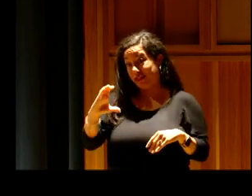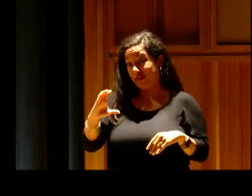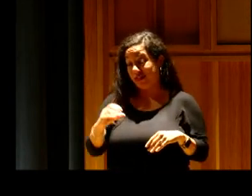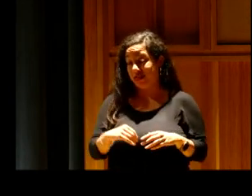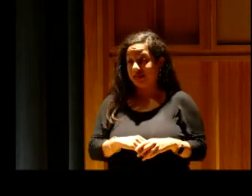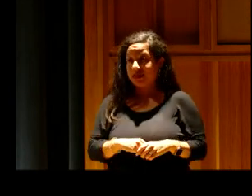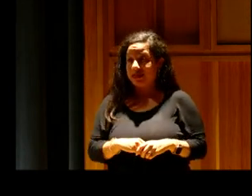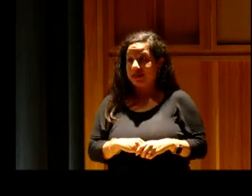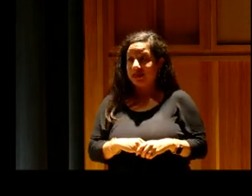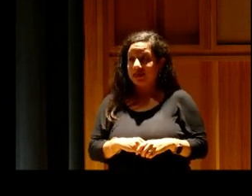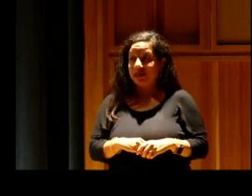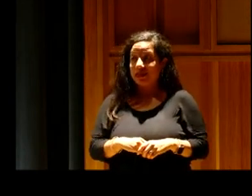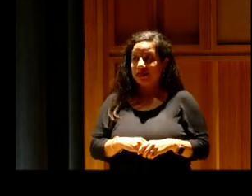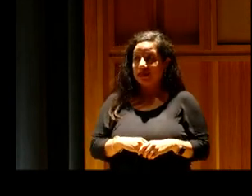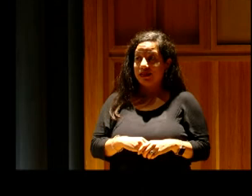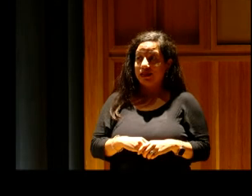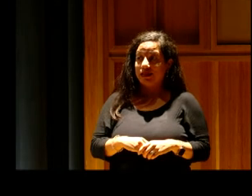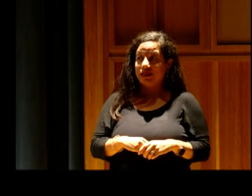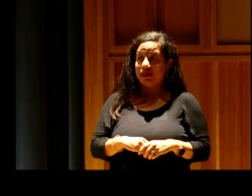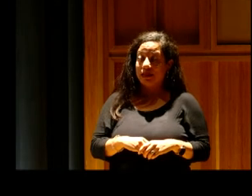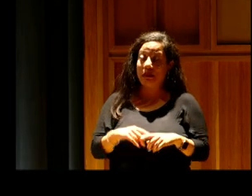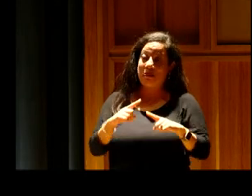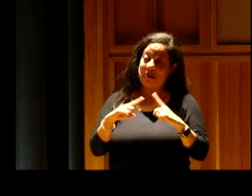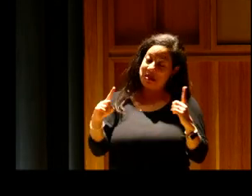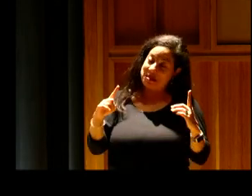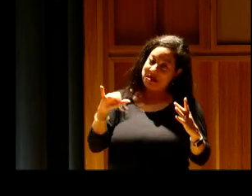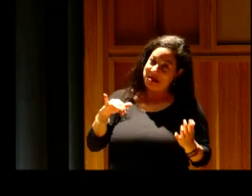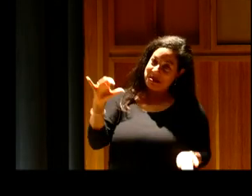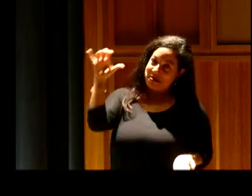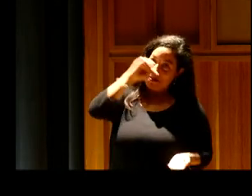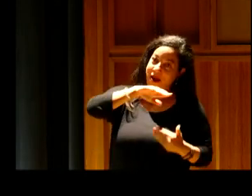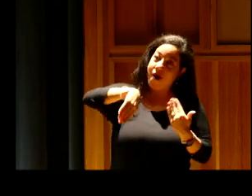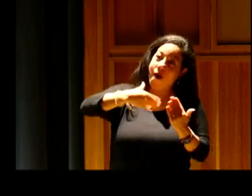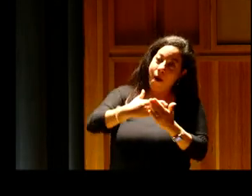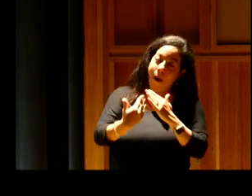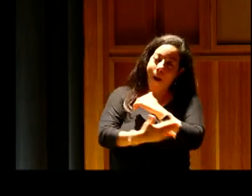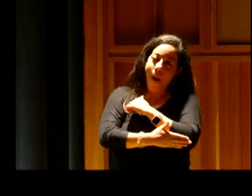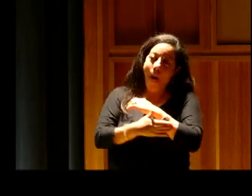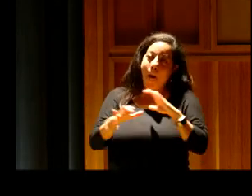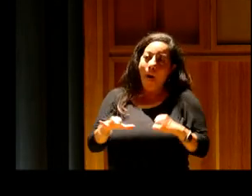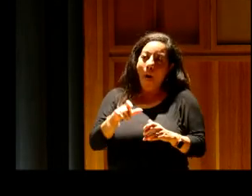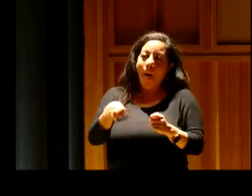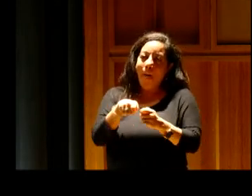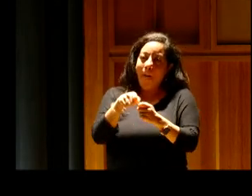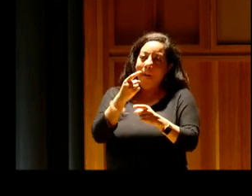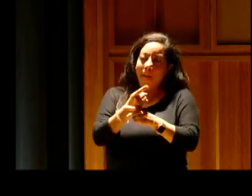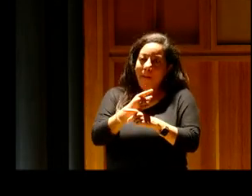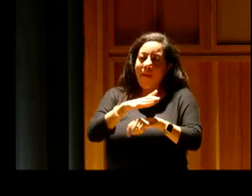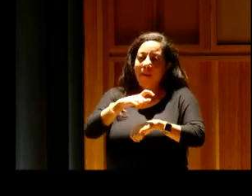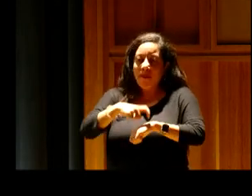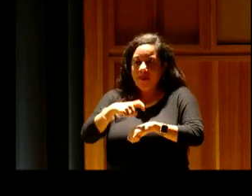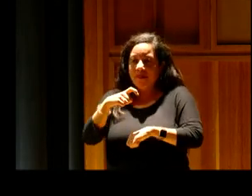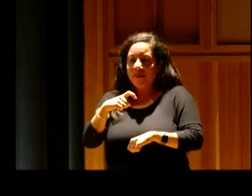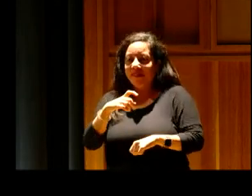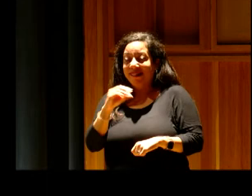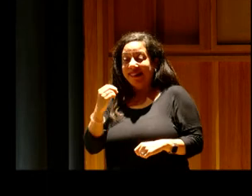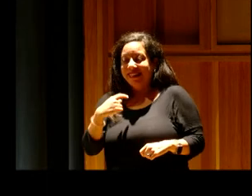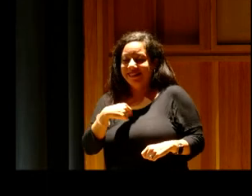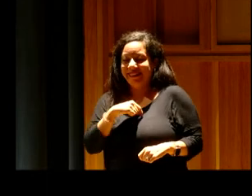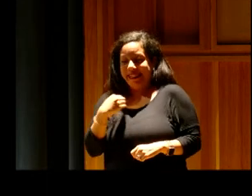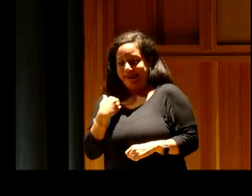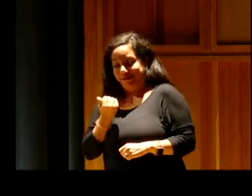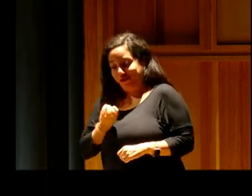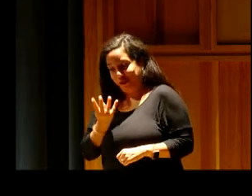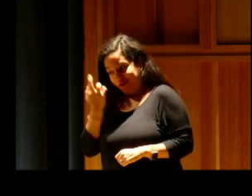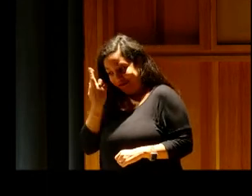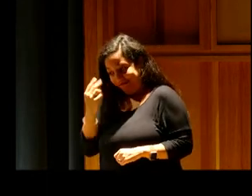course, that's making the heroic assumption that all these countries do exactly what they say and do it on time, and there's reasons to doubt that.